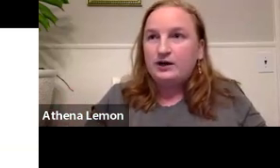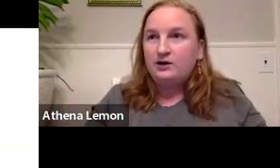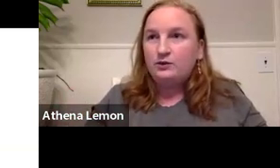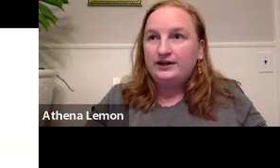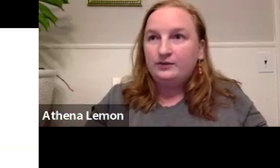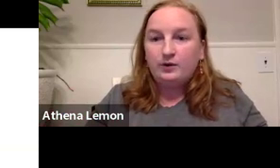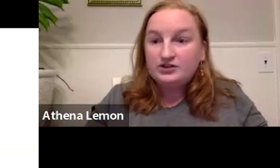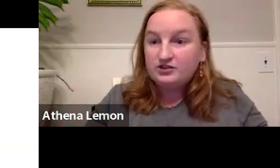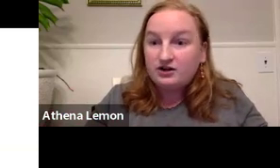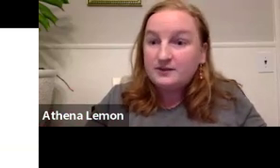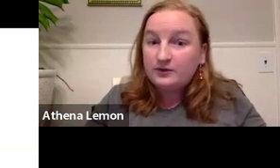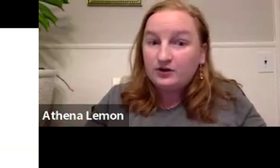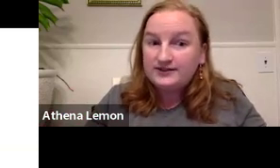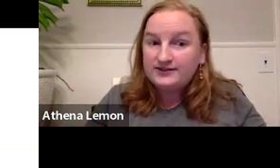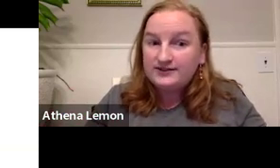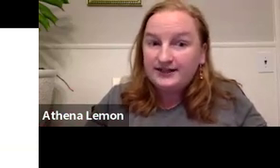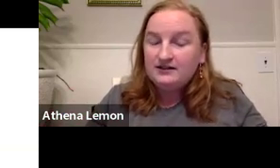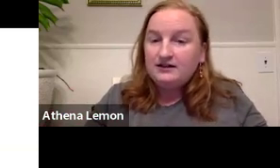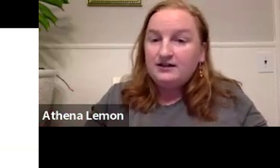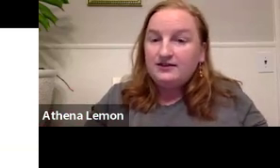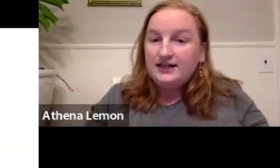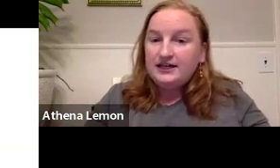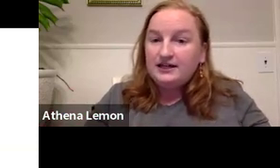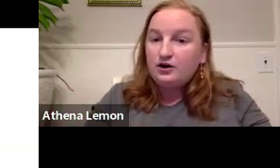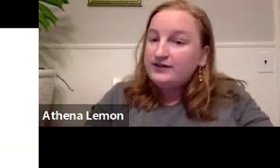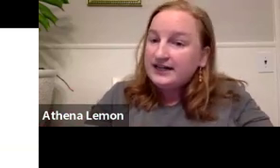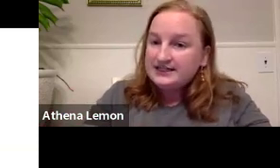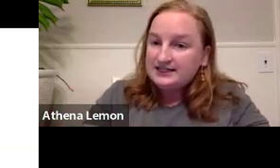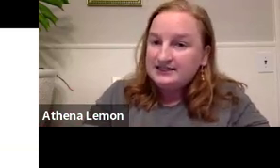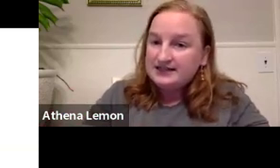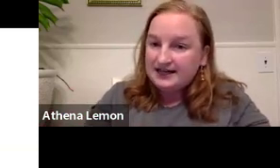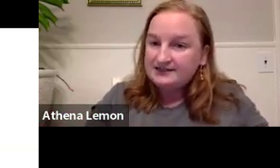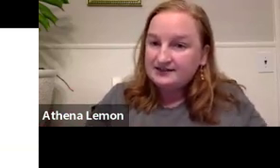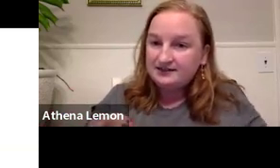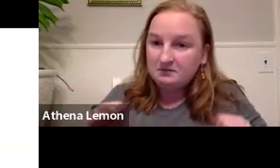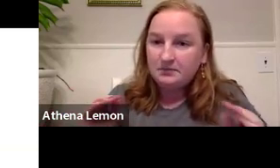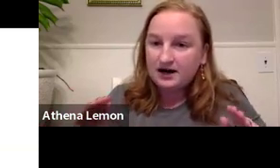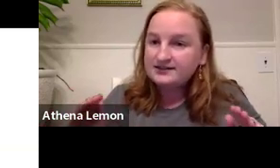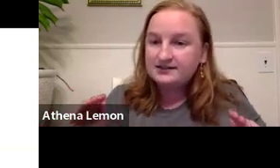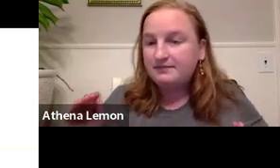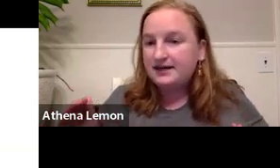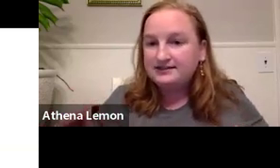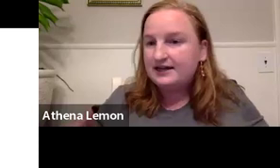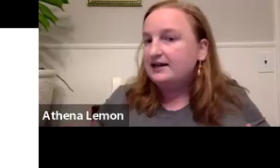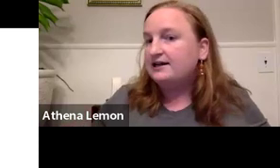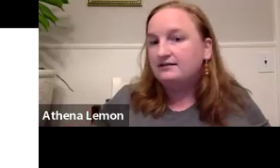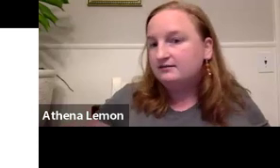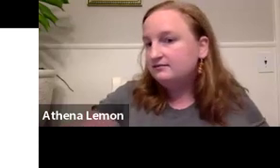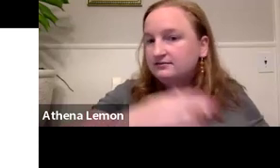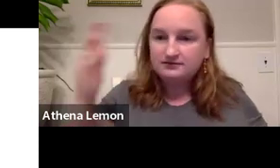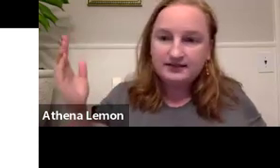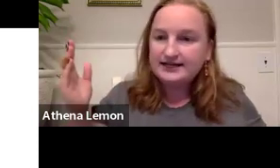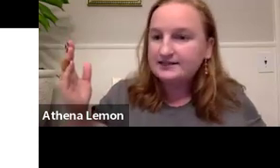that goes well with what we just talked about with RSV. The COVID-19 test box may